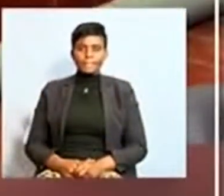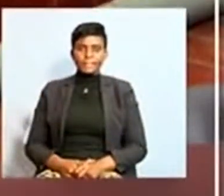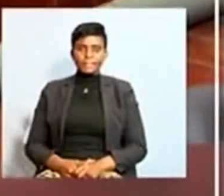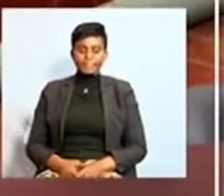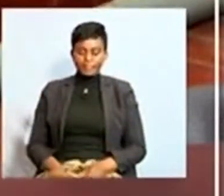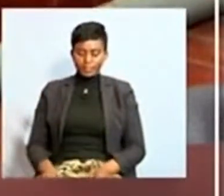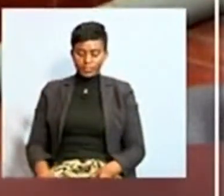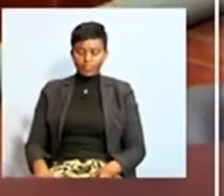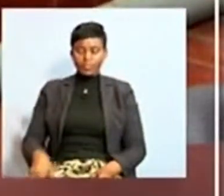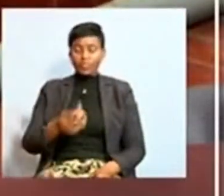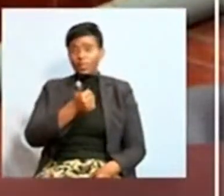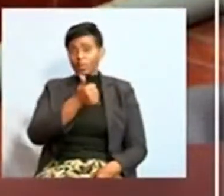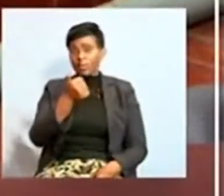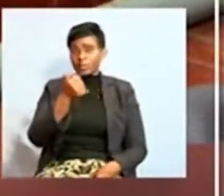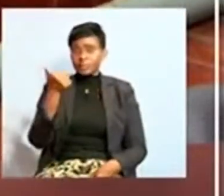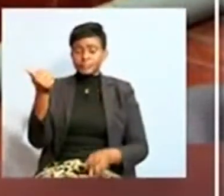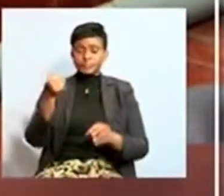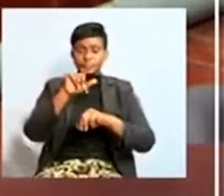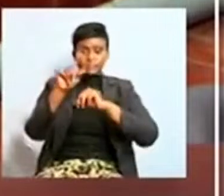Any other question?